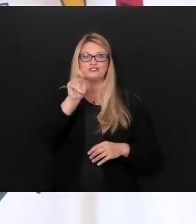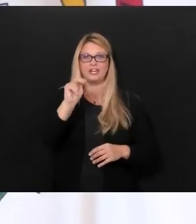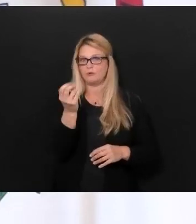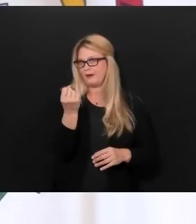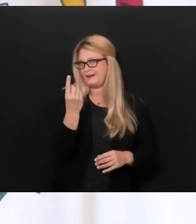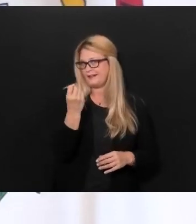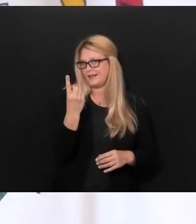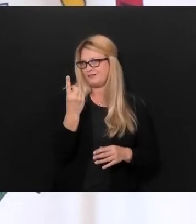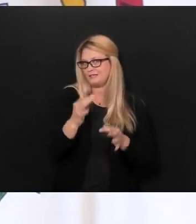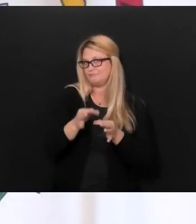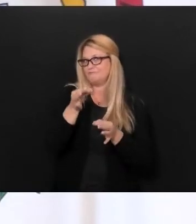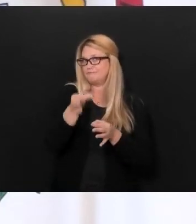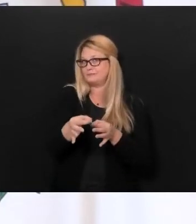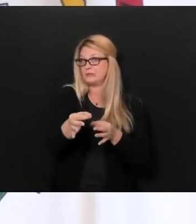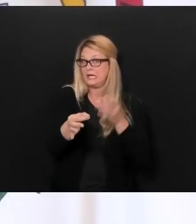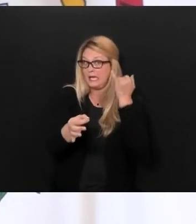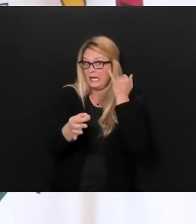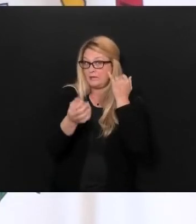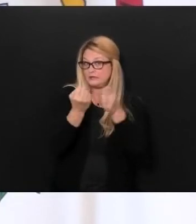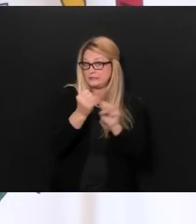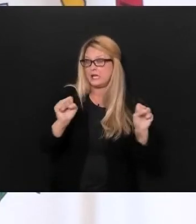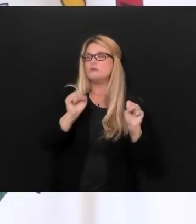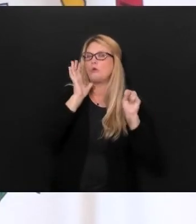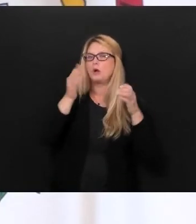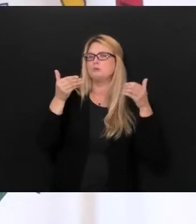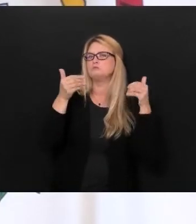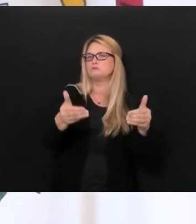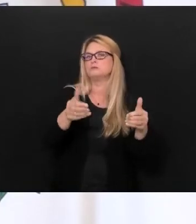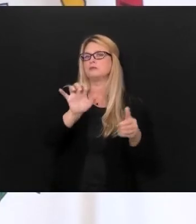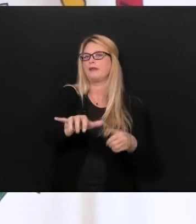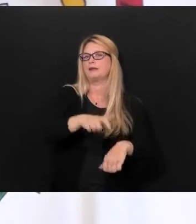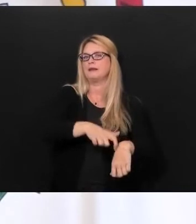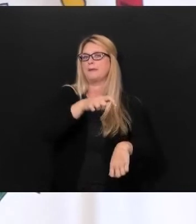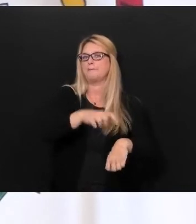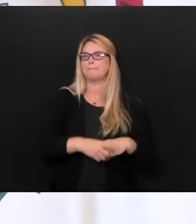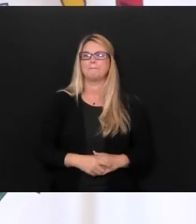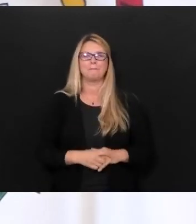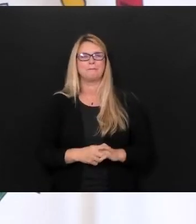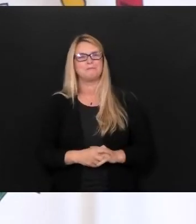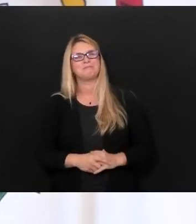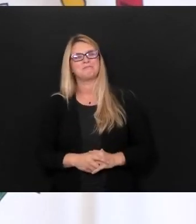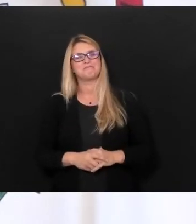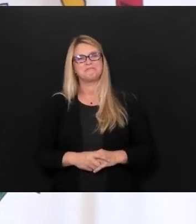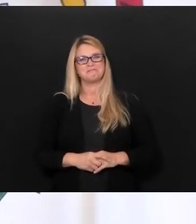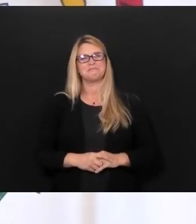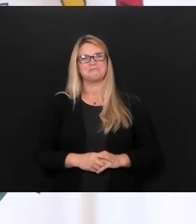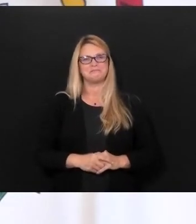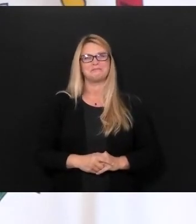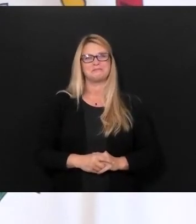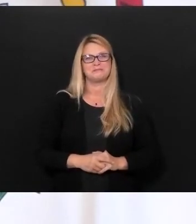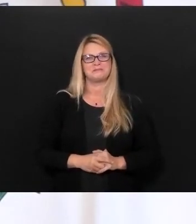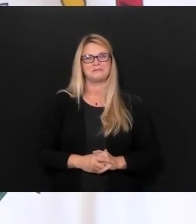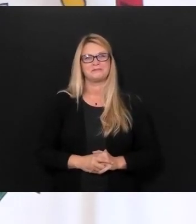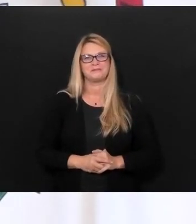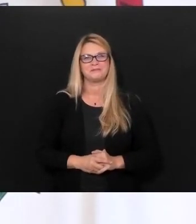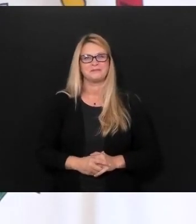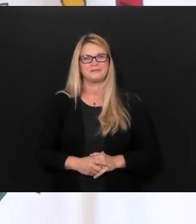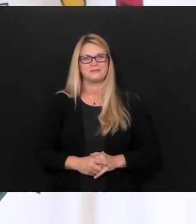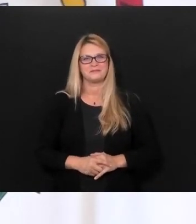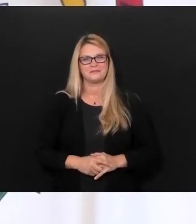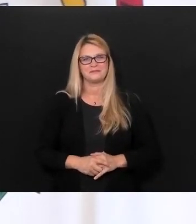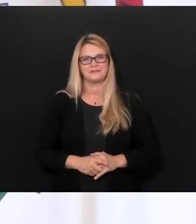can, provided that we can do it then too. So nevertheless, getting back